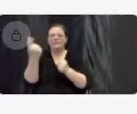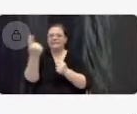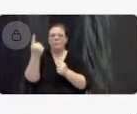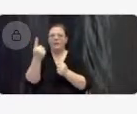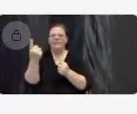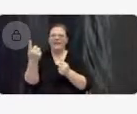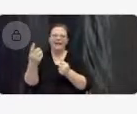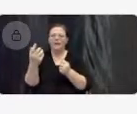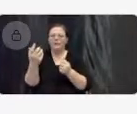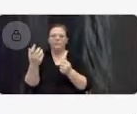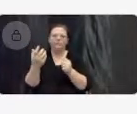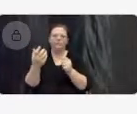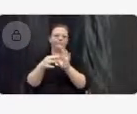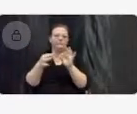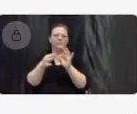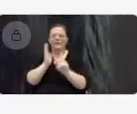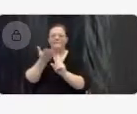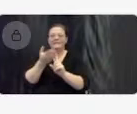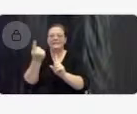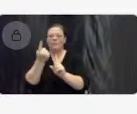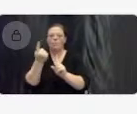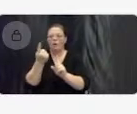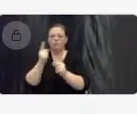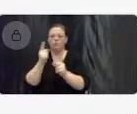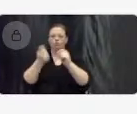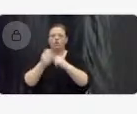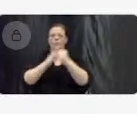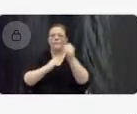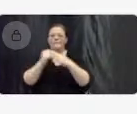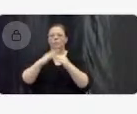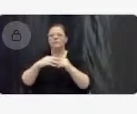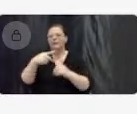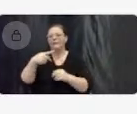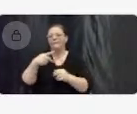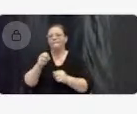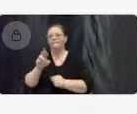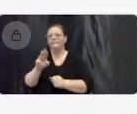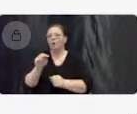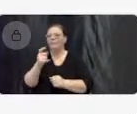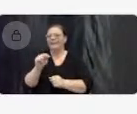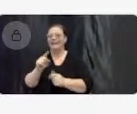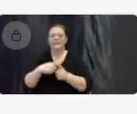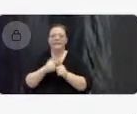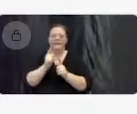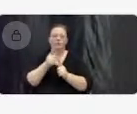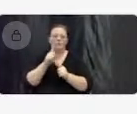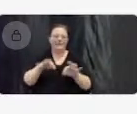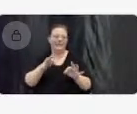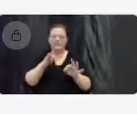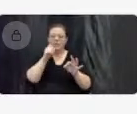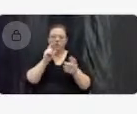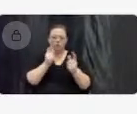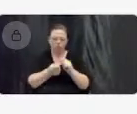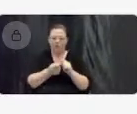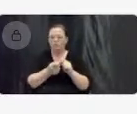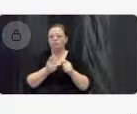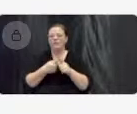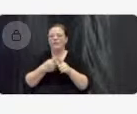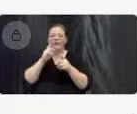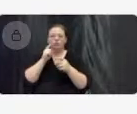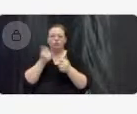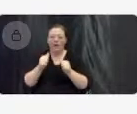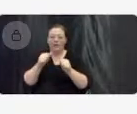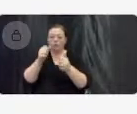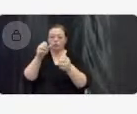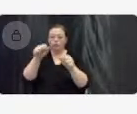talked somebody into making a change on a building permit, and then he decided not to do it, so they tried to stop his thing, and